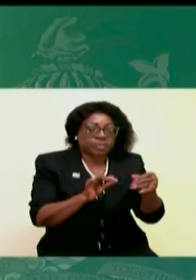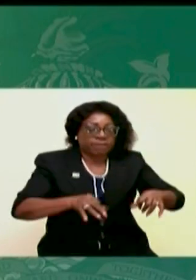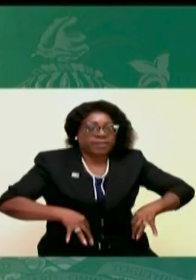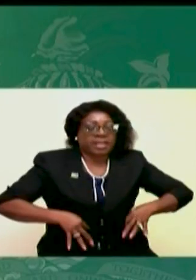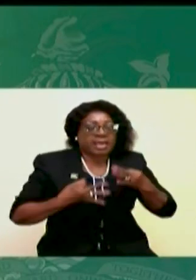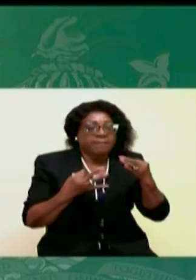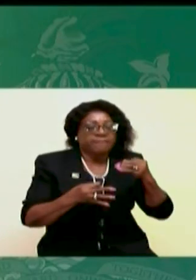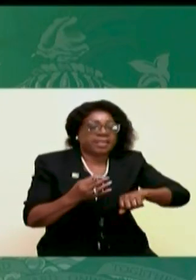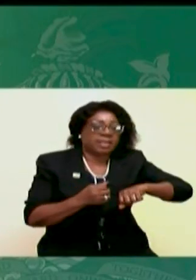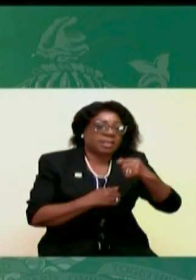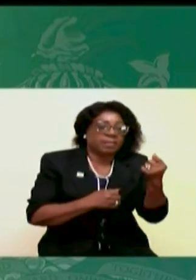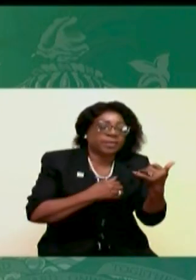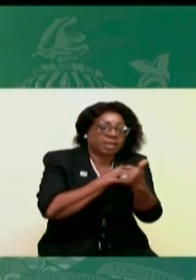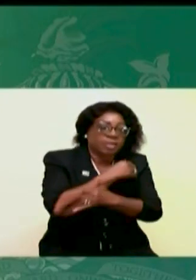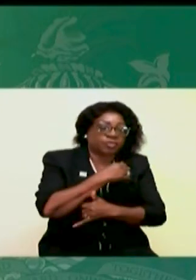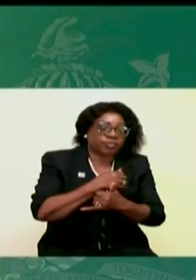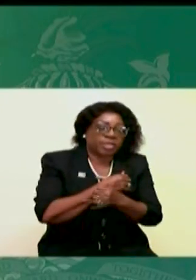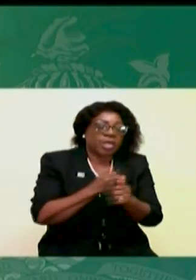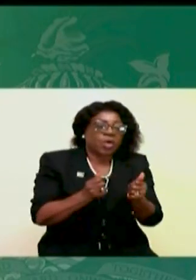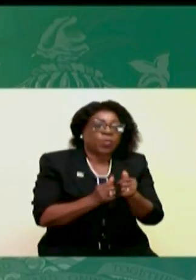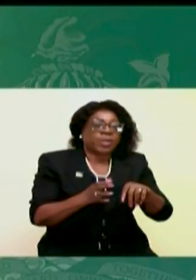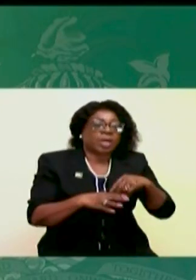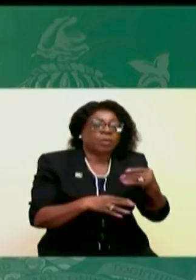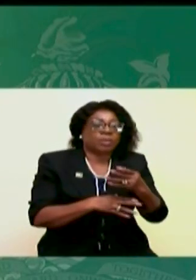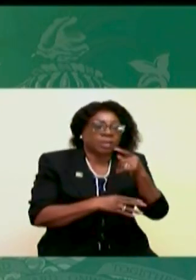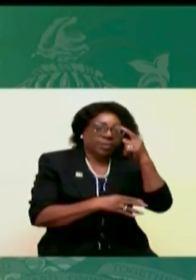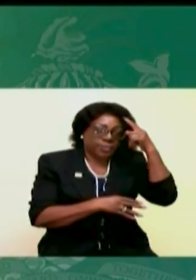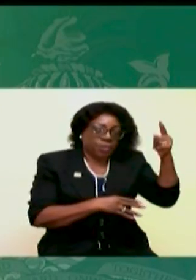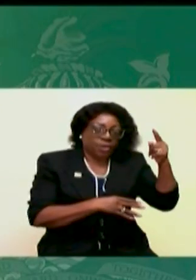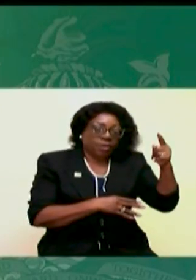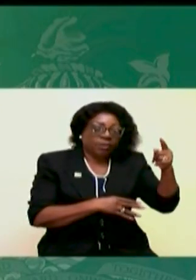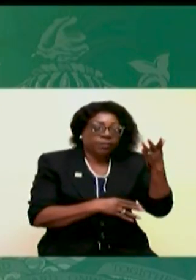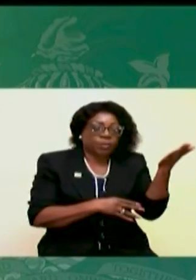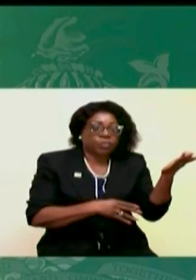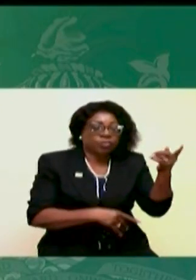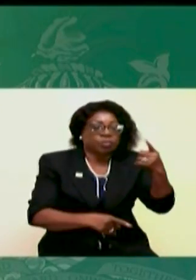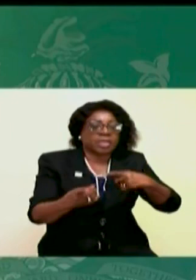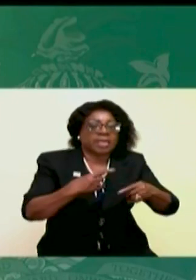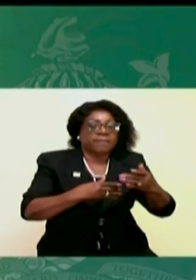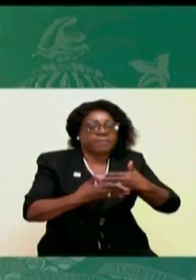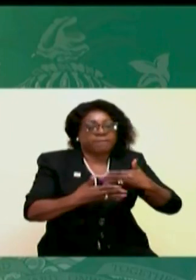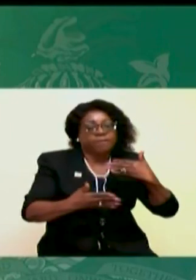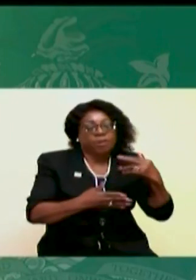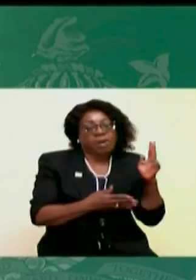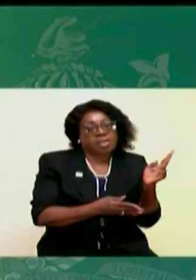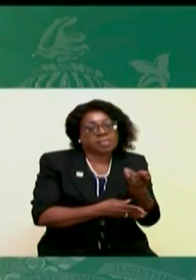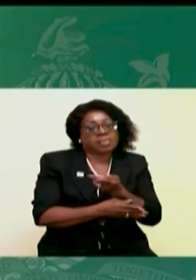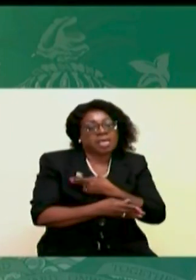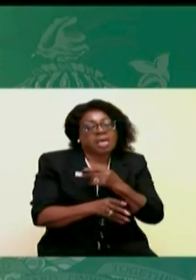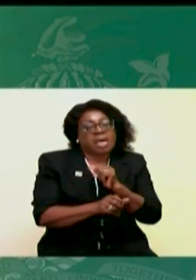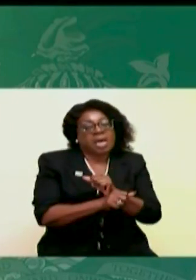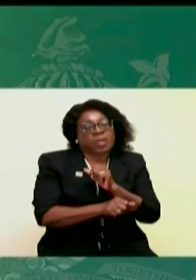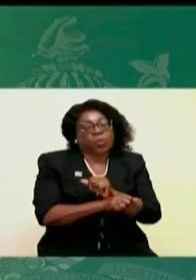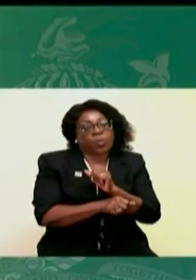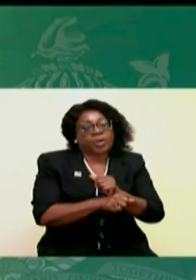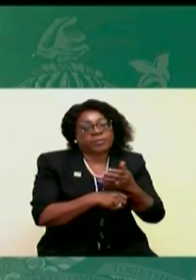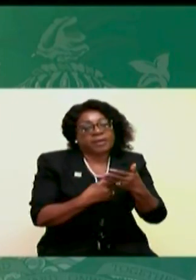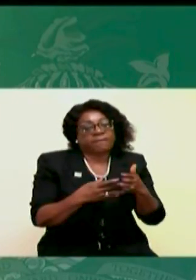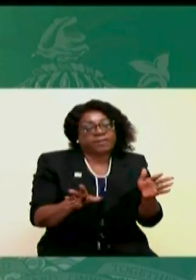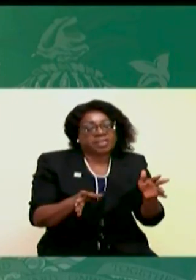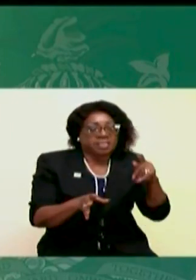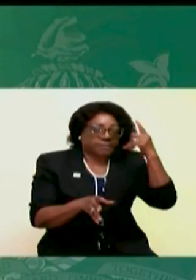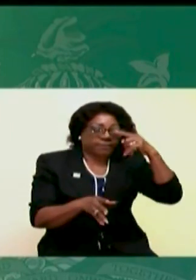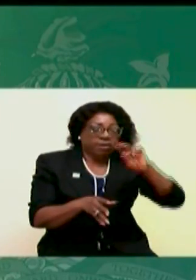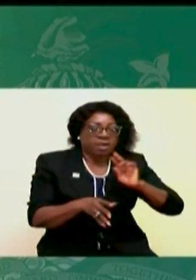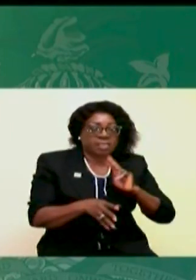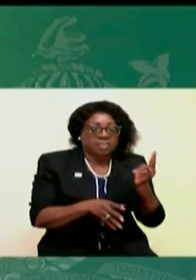another country without a thought for those who came before us and the work they have left for us to accomplish. With